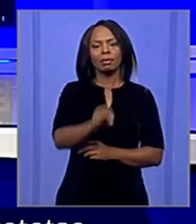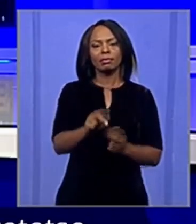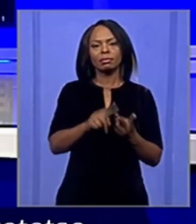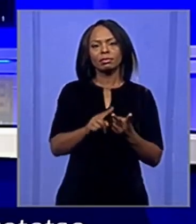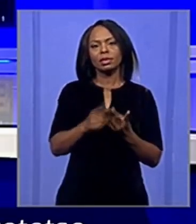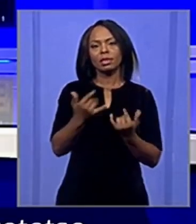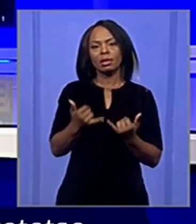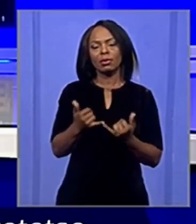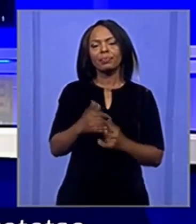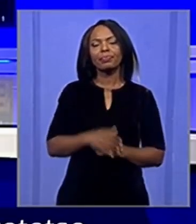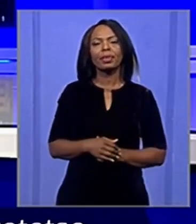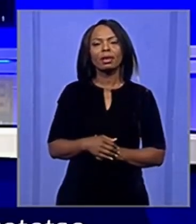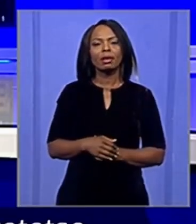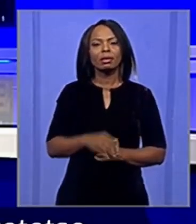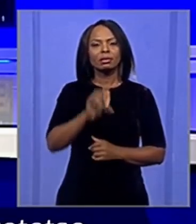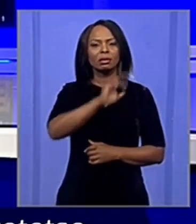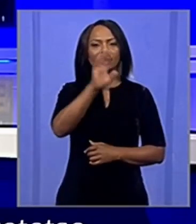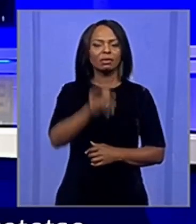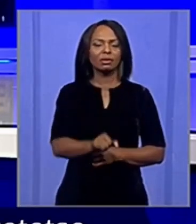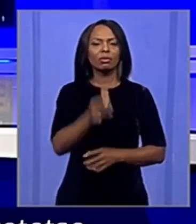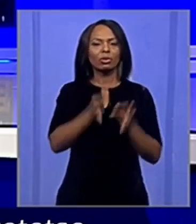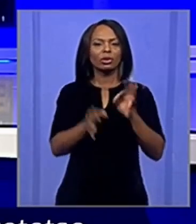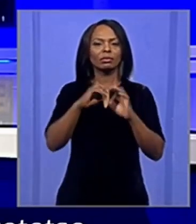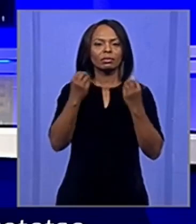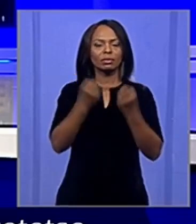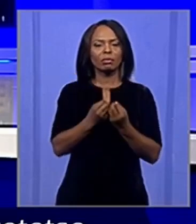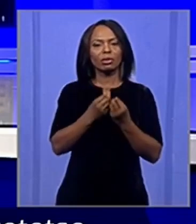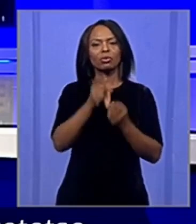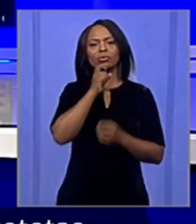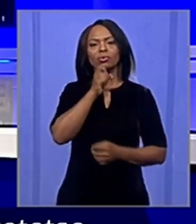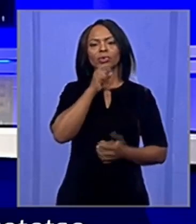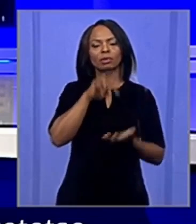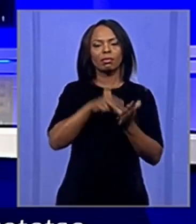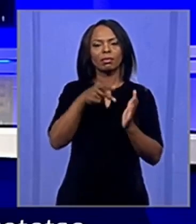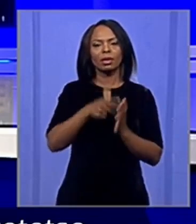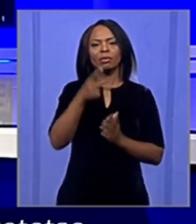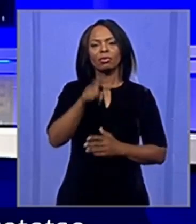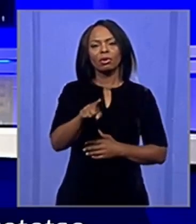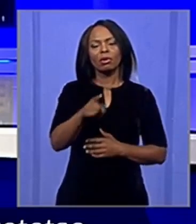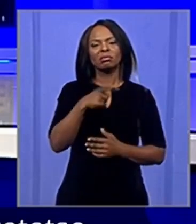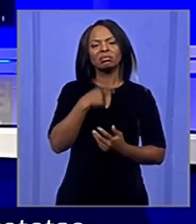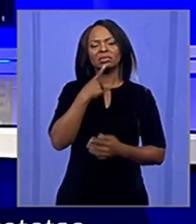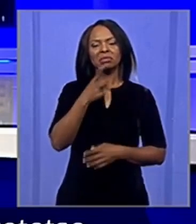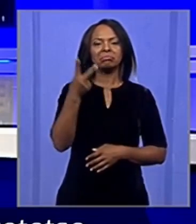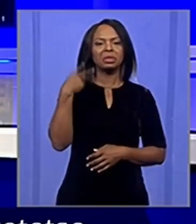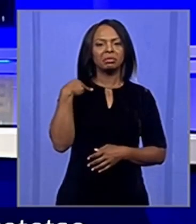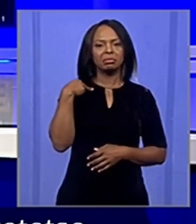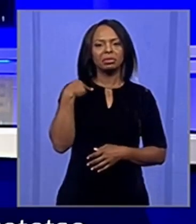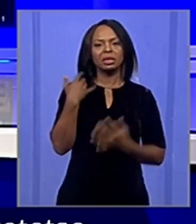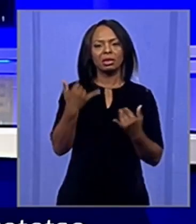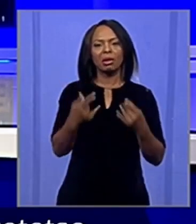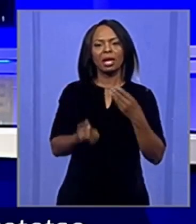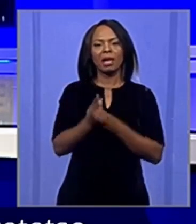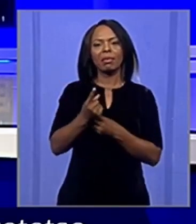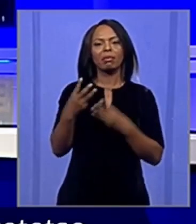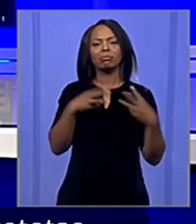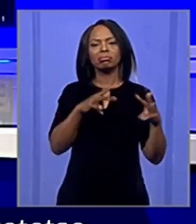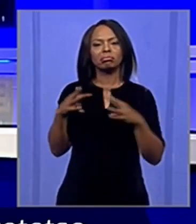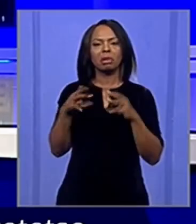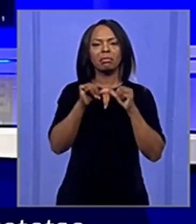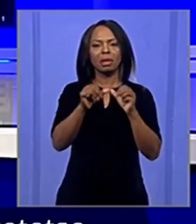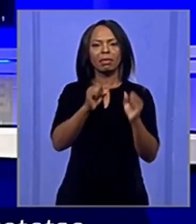Mono Afrika Borwa makoko a dipolotiki a dirisa morero ono go tlhagisa ka fa ba swabisitsweng ke maemo a ga jana kwa kgaolong eo.